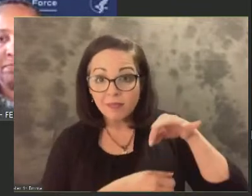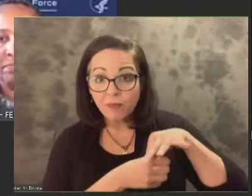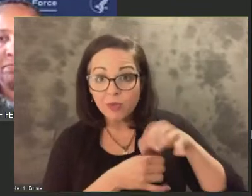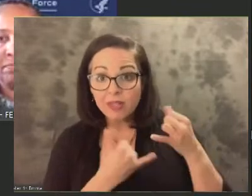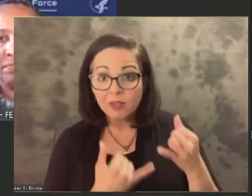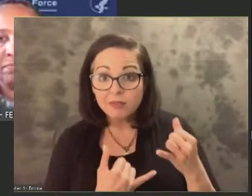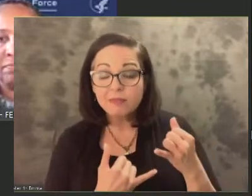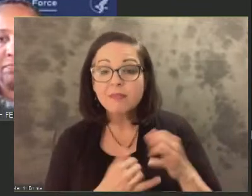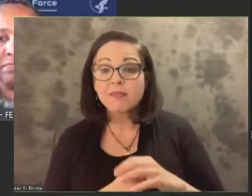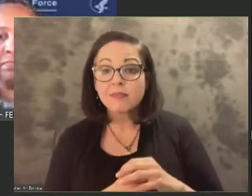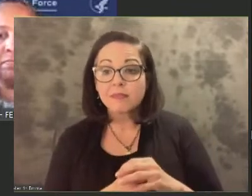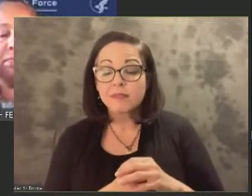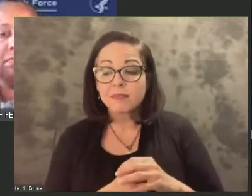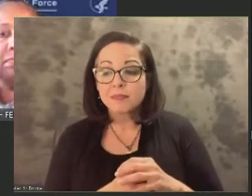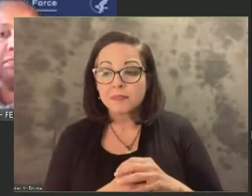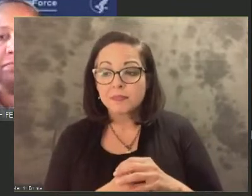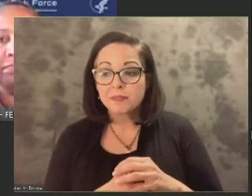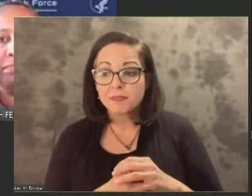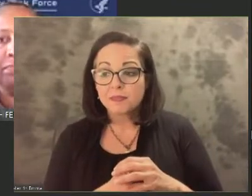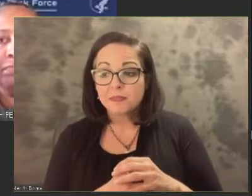Thank you. Hold for one moment.